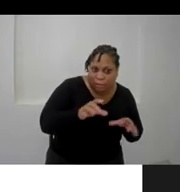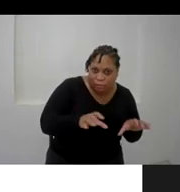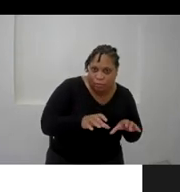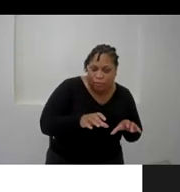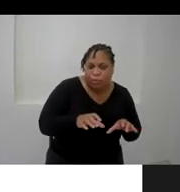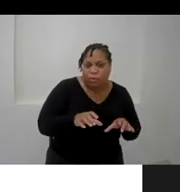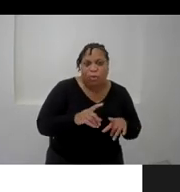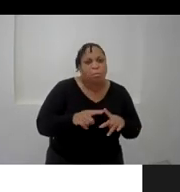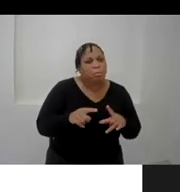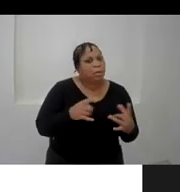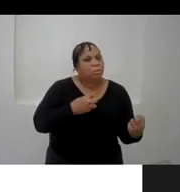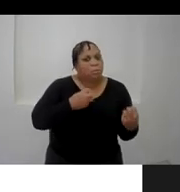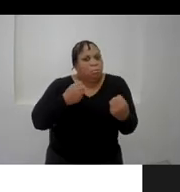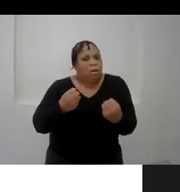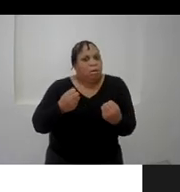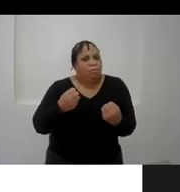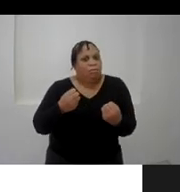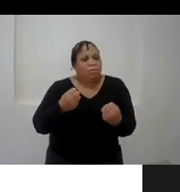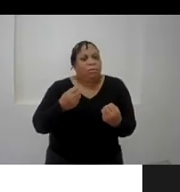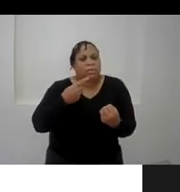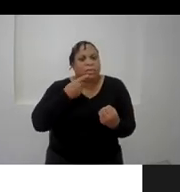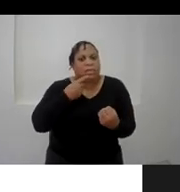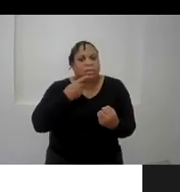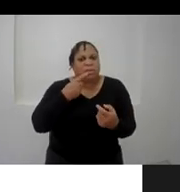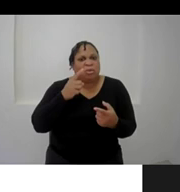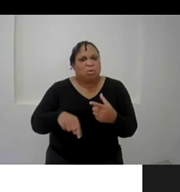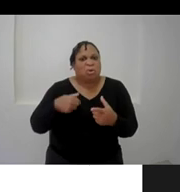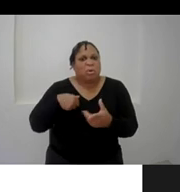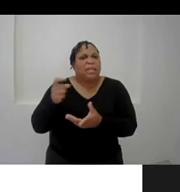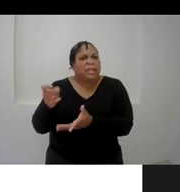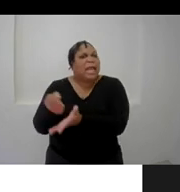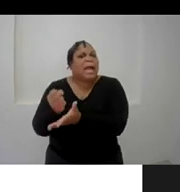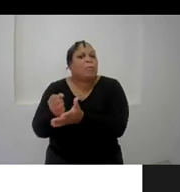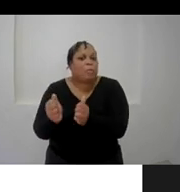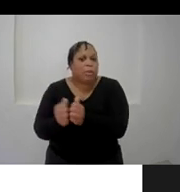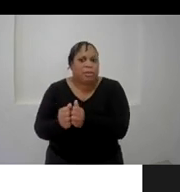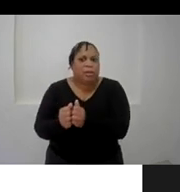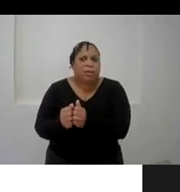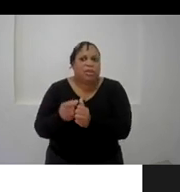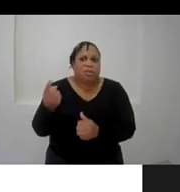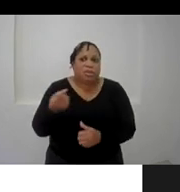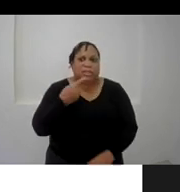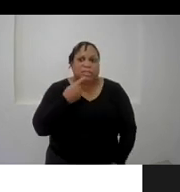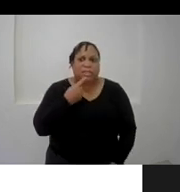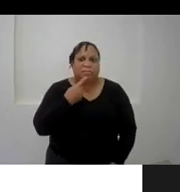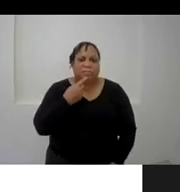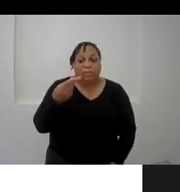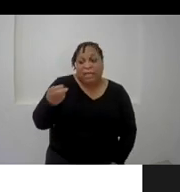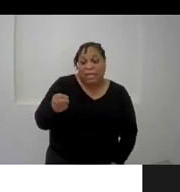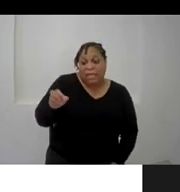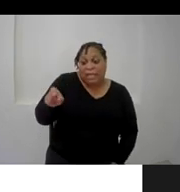more powerful way of saying it, to say "what do I need help with," than just to say "he or she